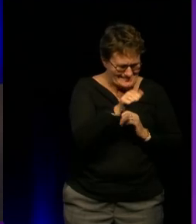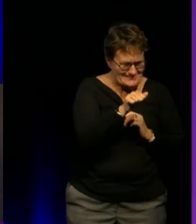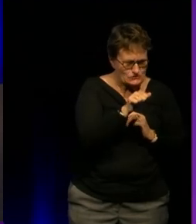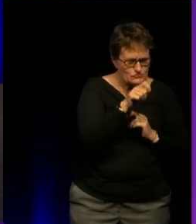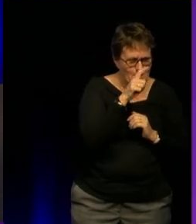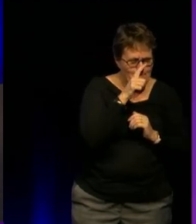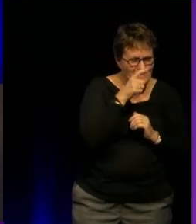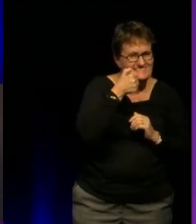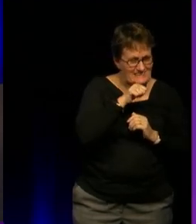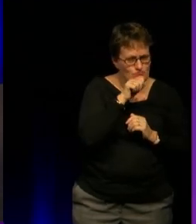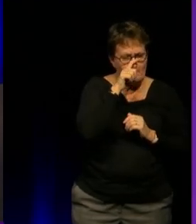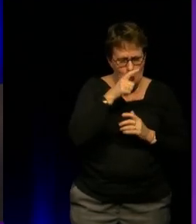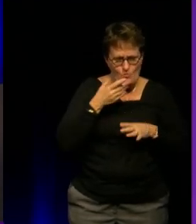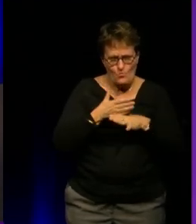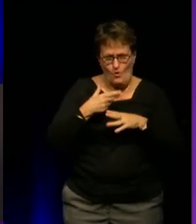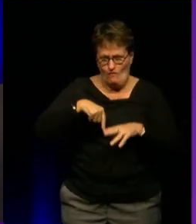company.